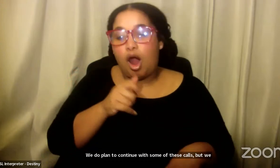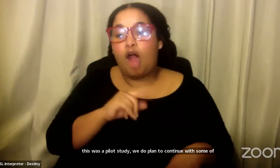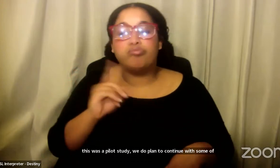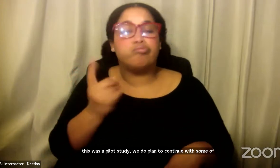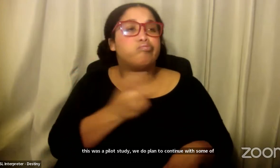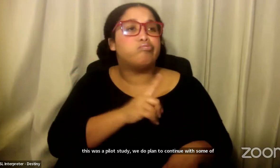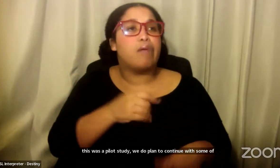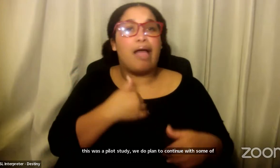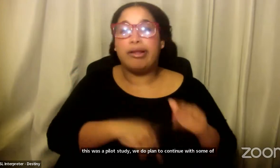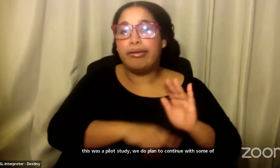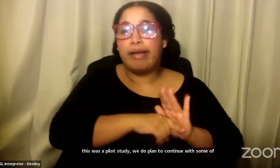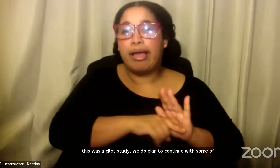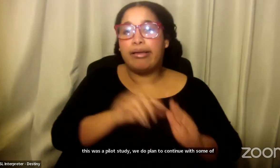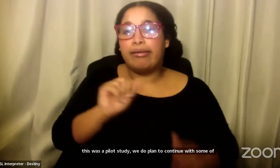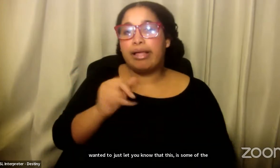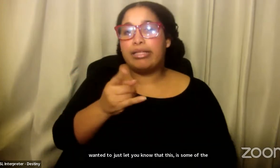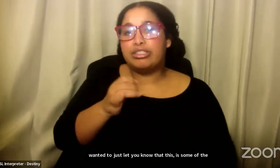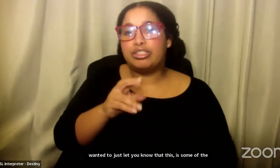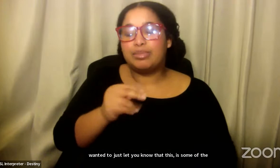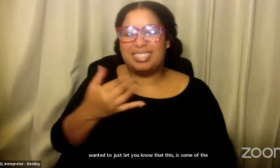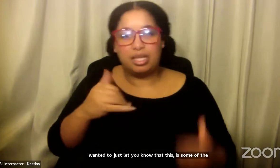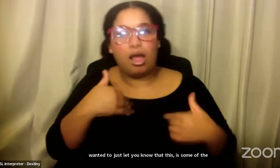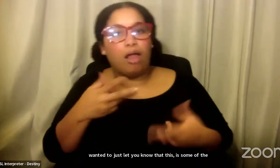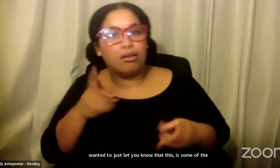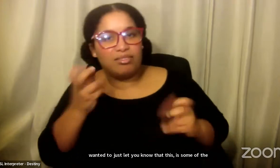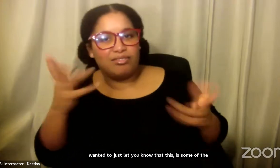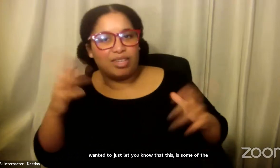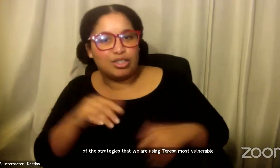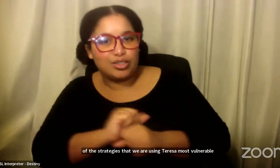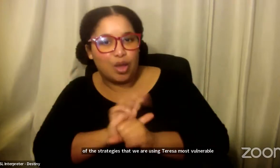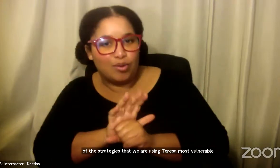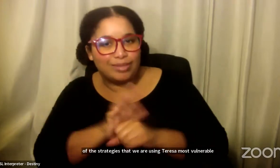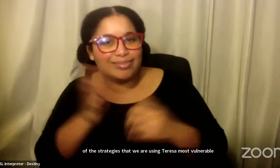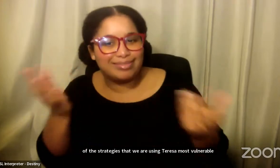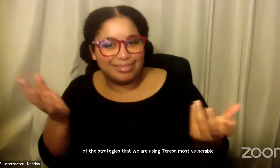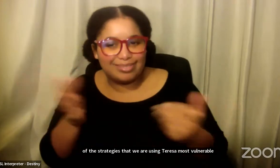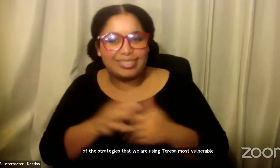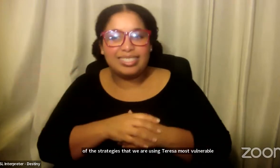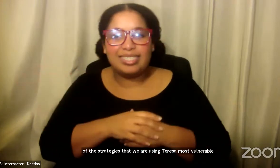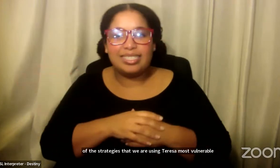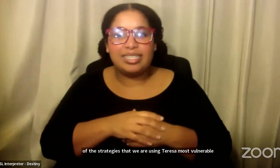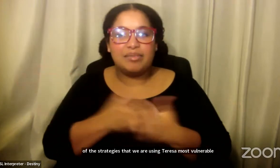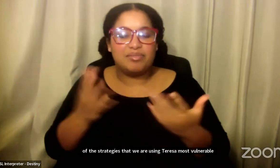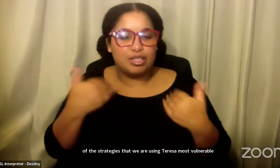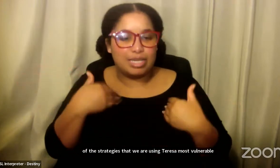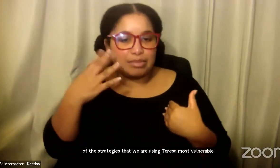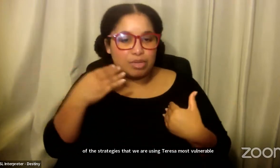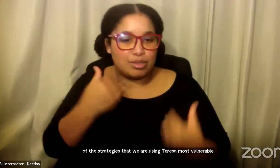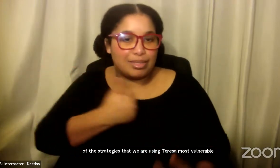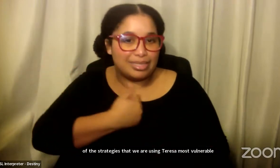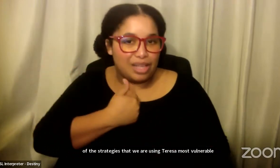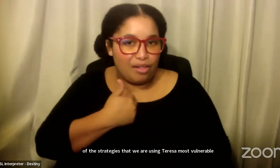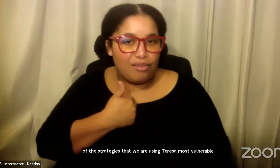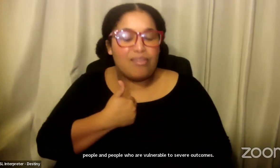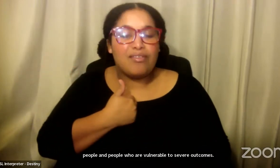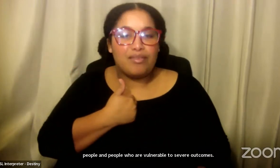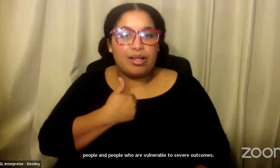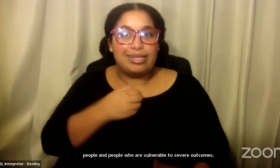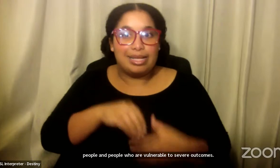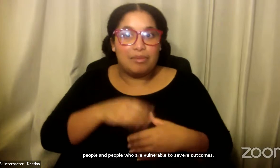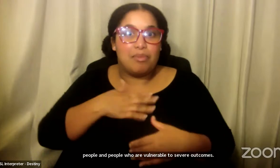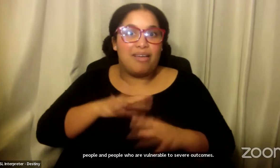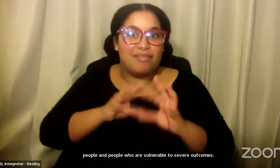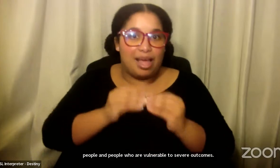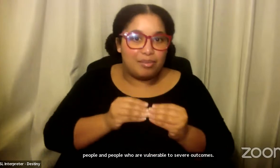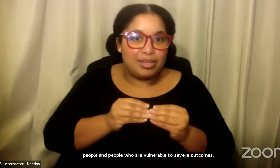with a negative antigen test, but actually do have COVID. I have experienced it firsthand in my family and